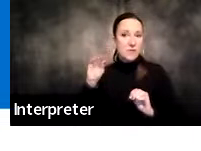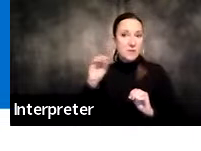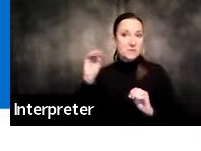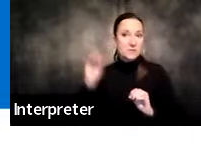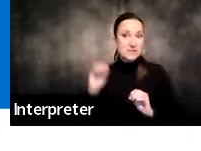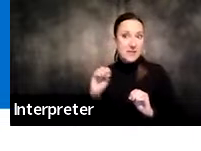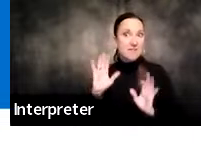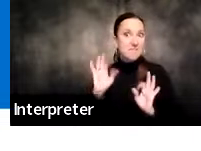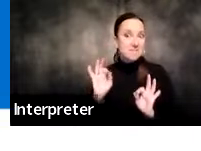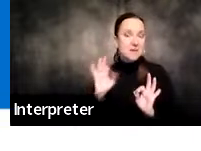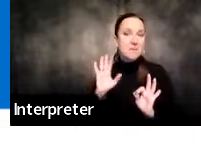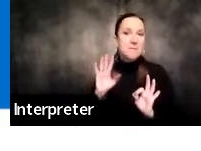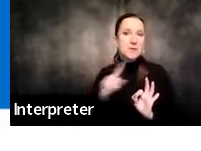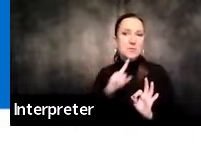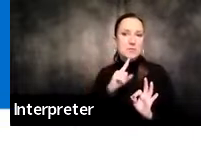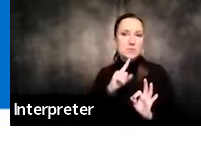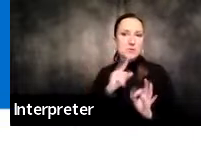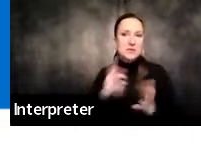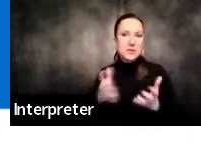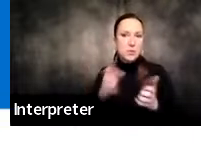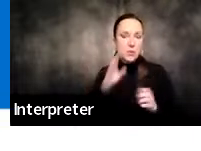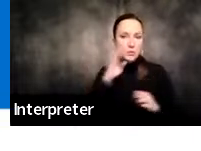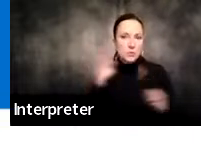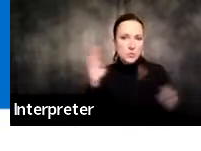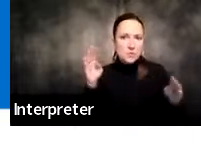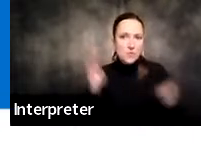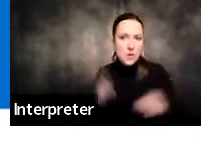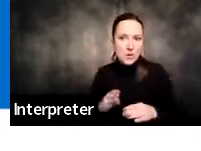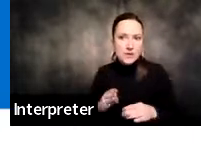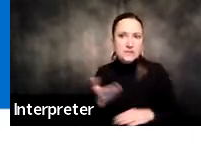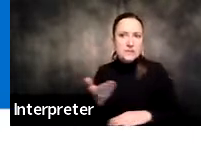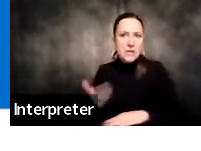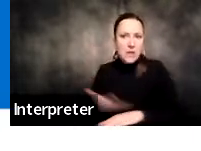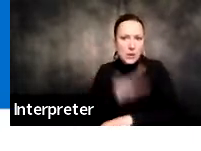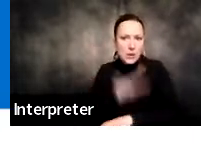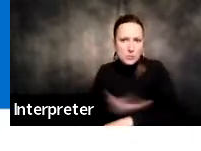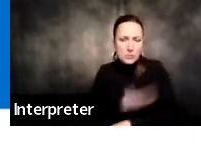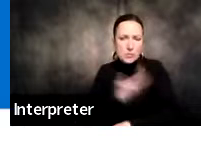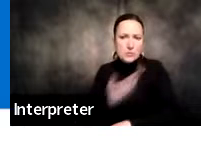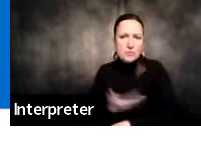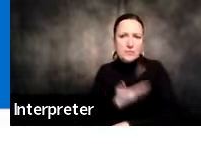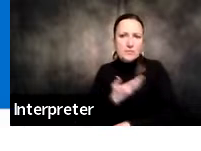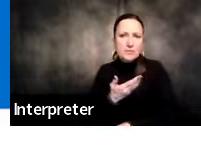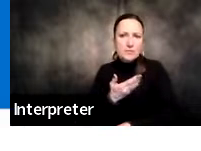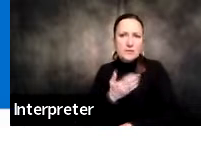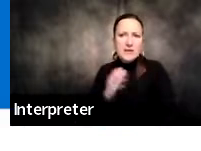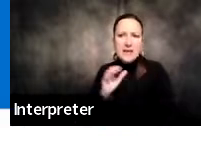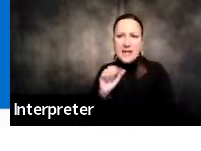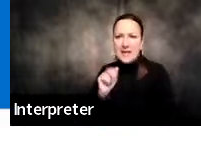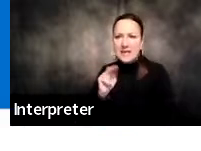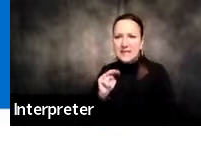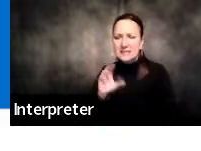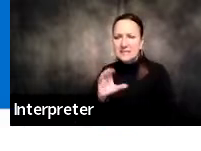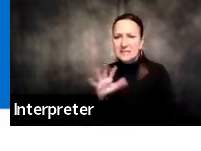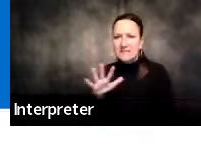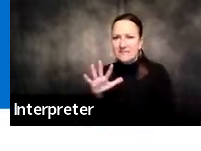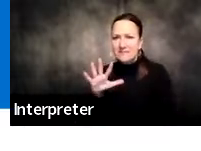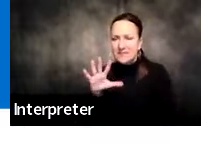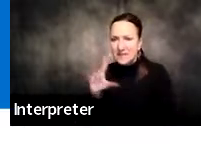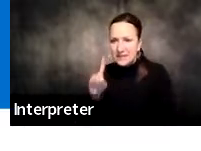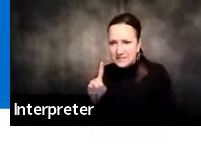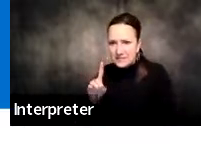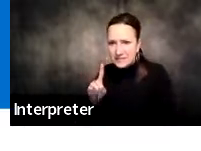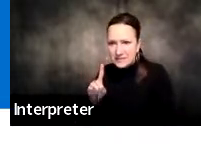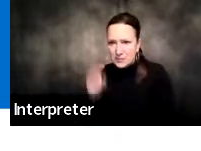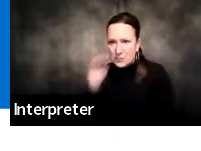definitely really focus and improve where we are in Ward 5, in ANC 5D, with our percent